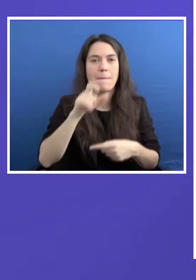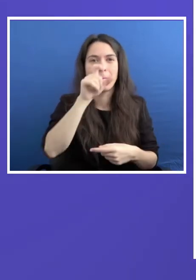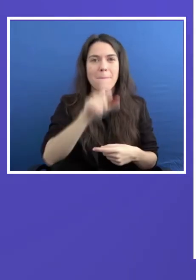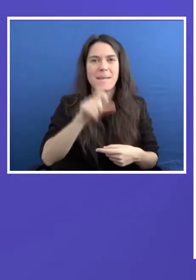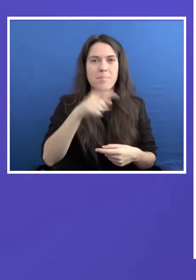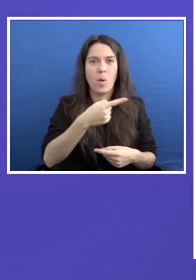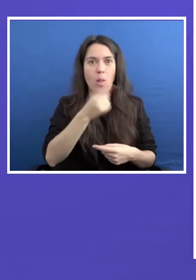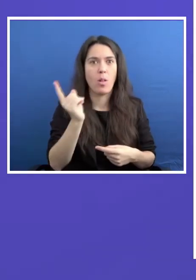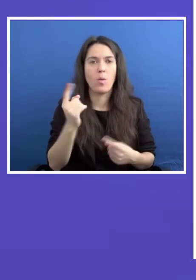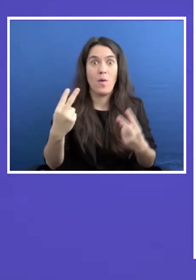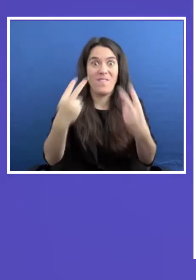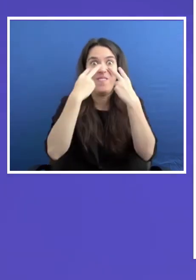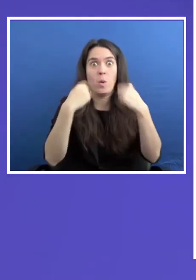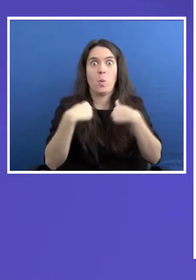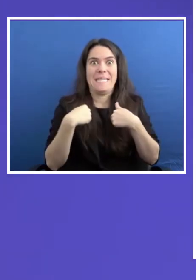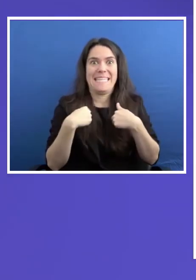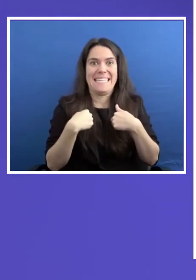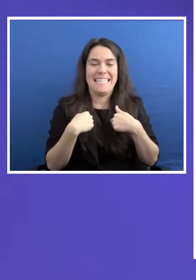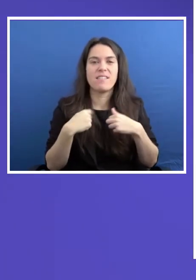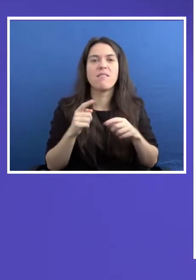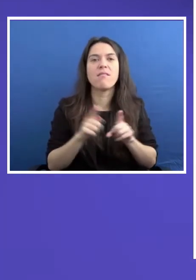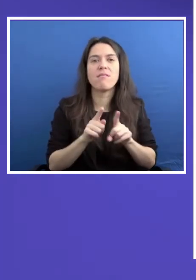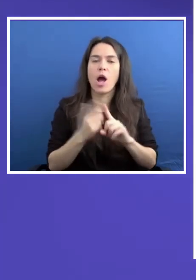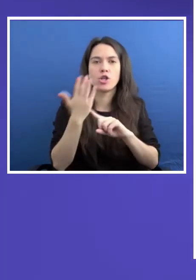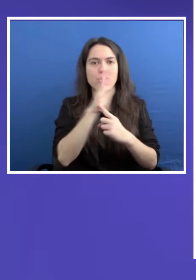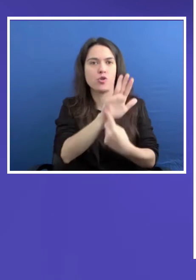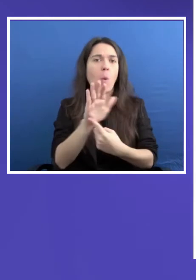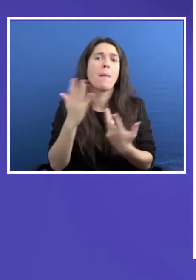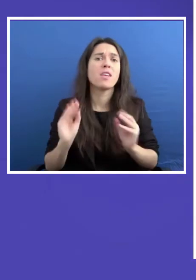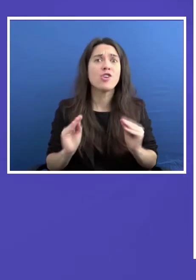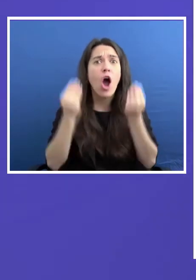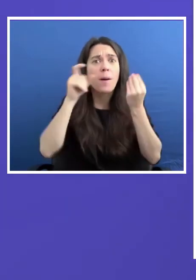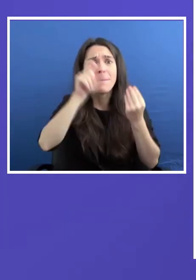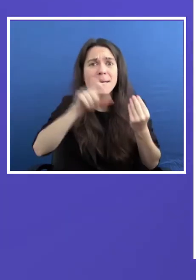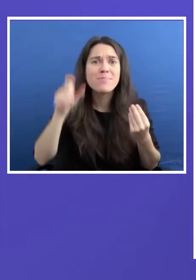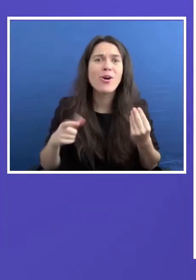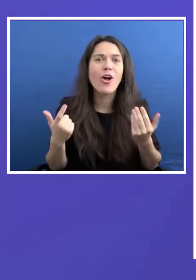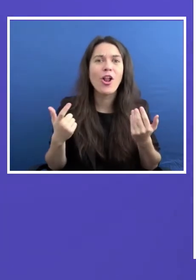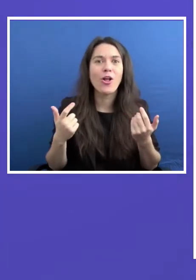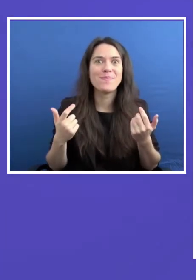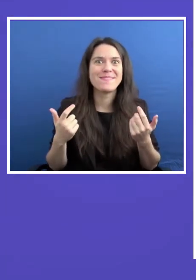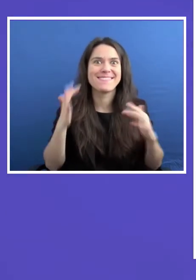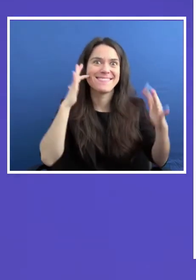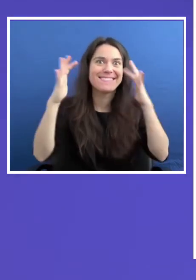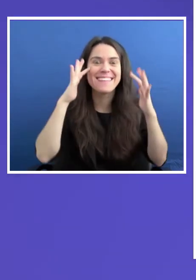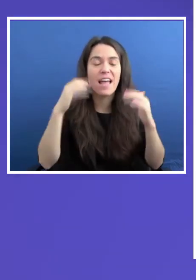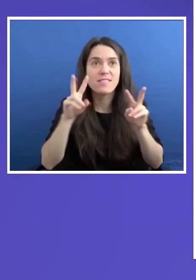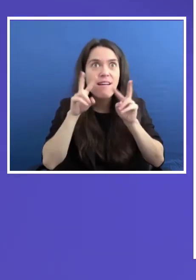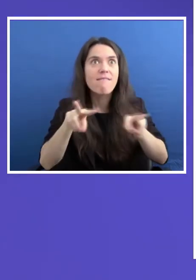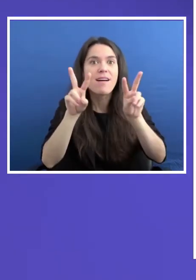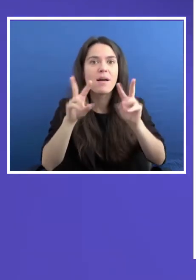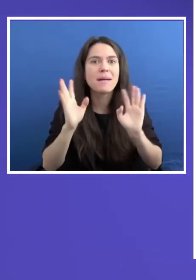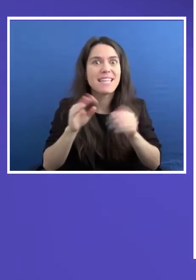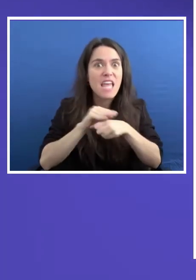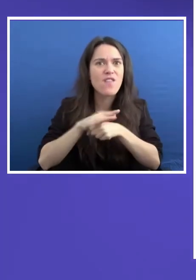view her show, probably teenagers, young men and women. So she must be influential. She